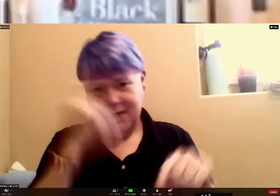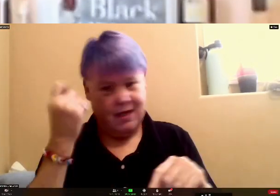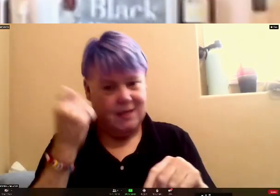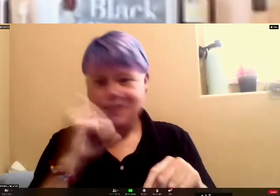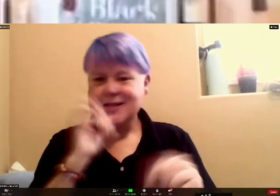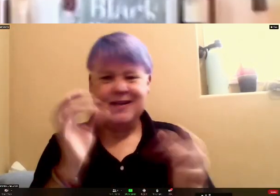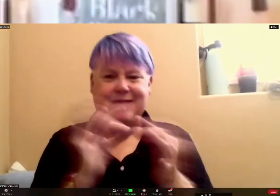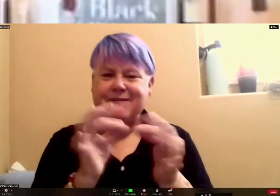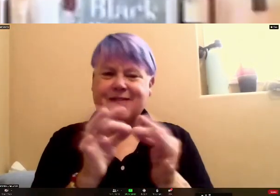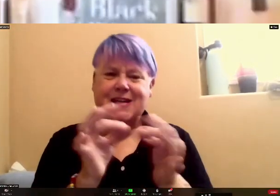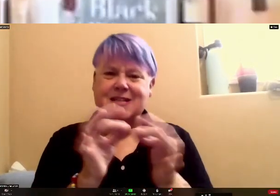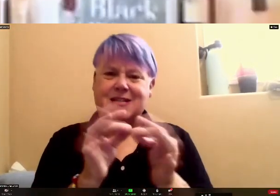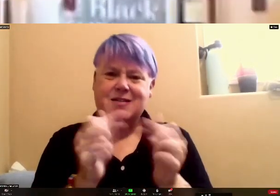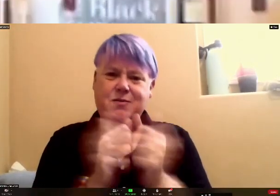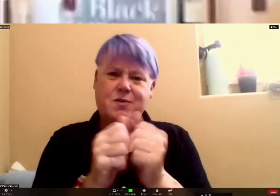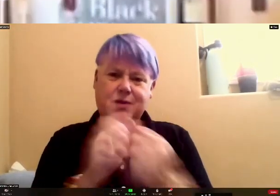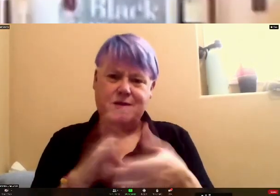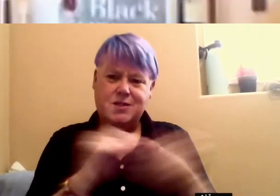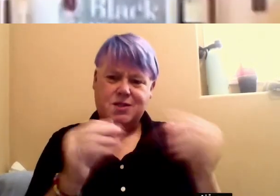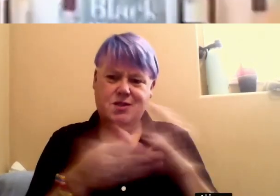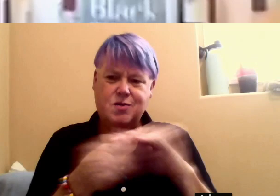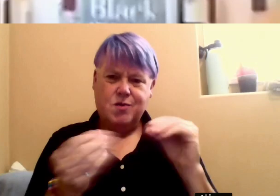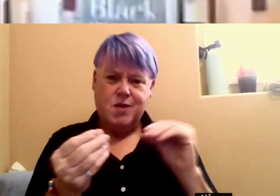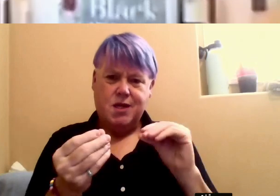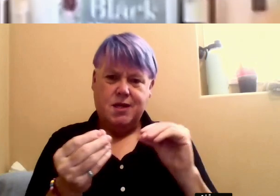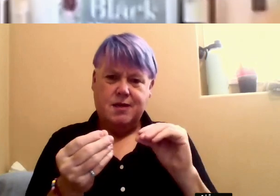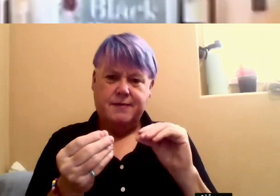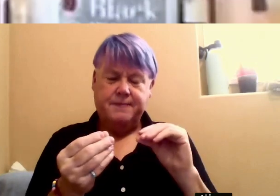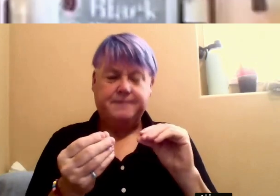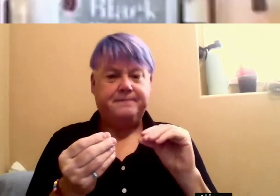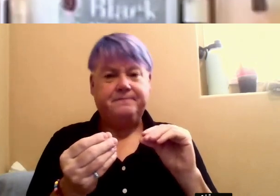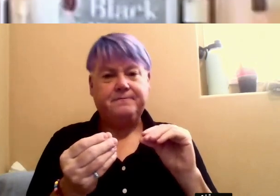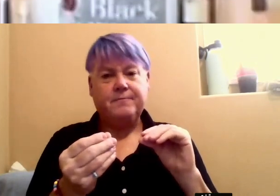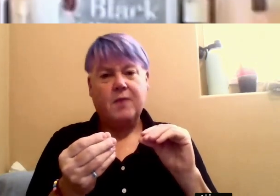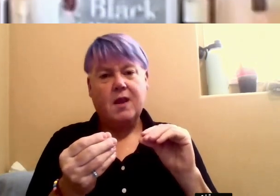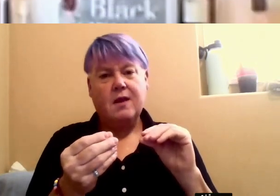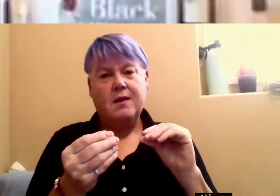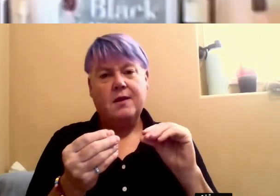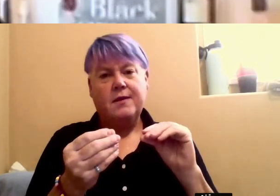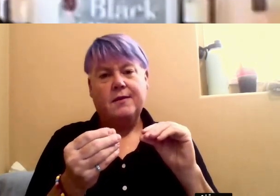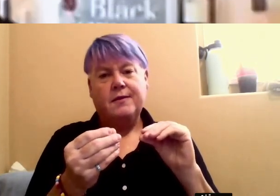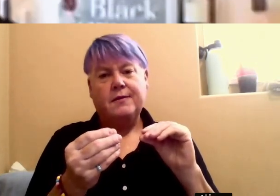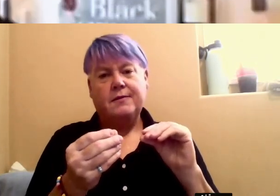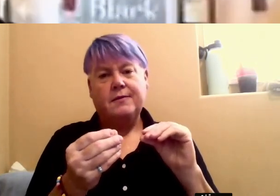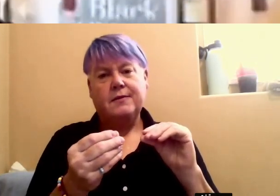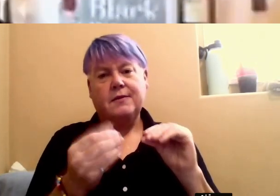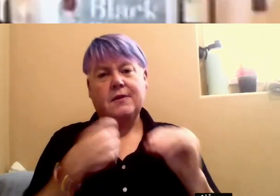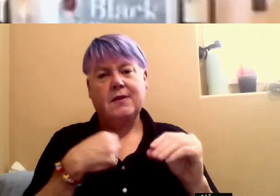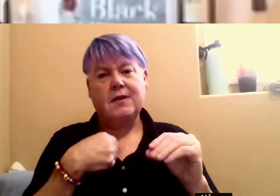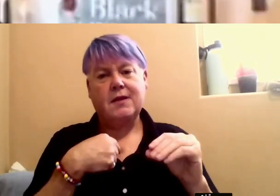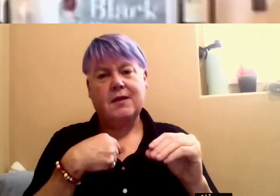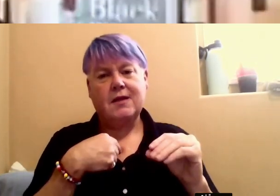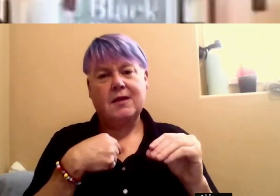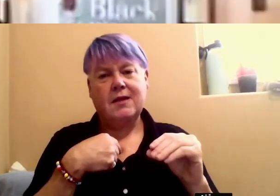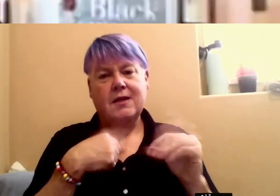with the story that I was trying to tell. And so I hated losing all that,